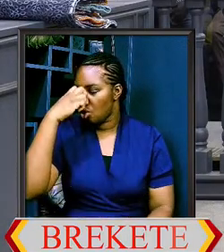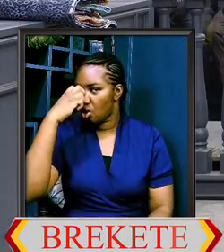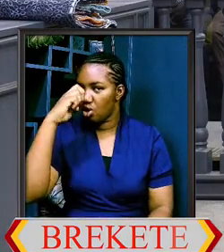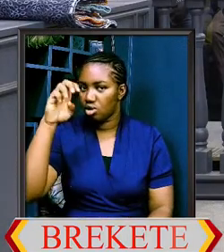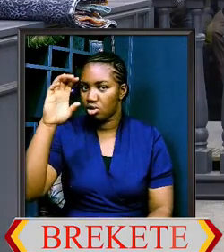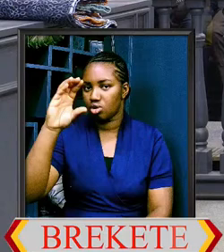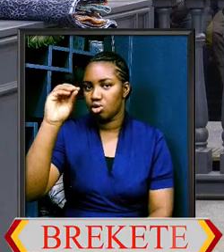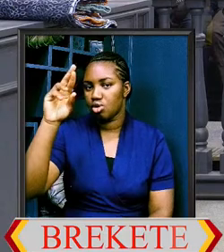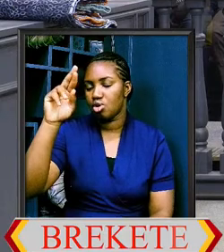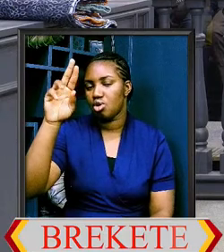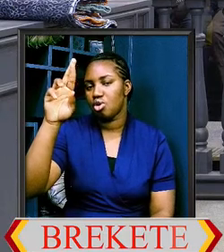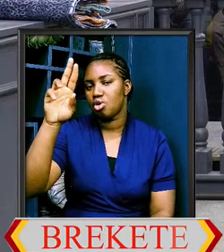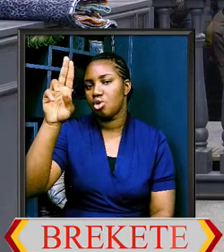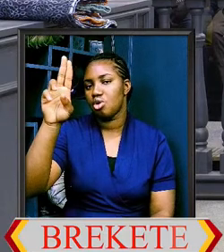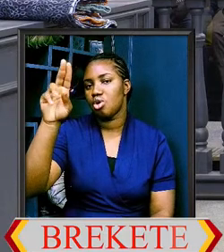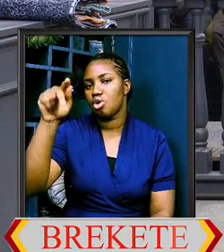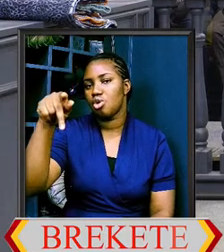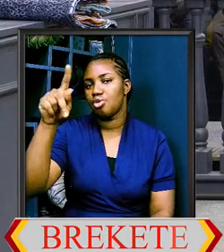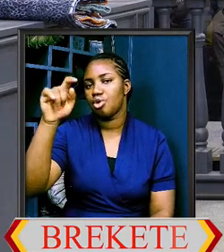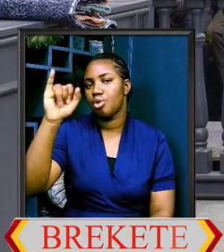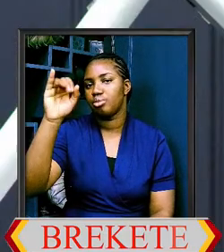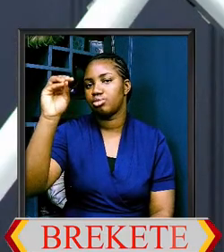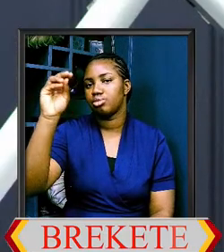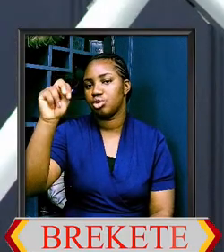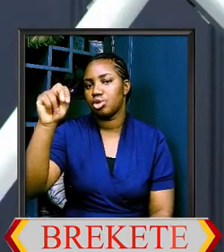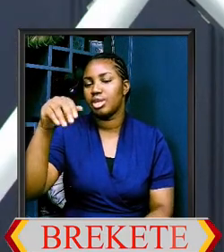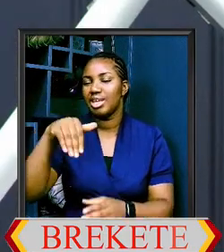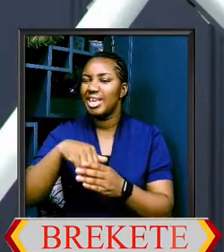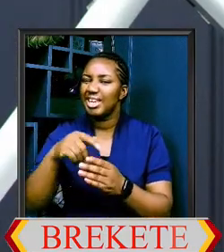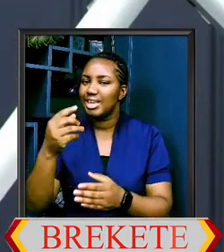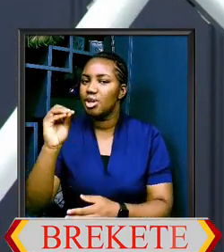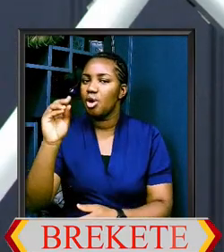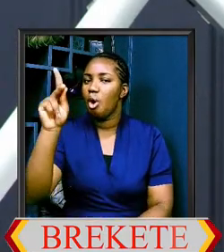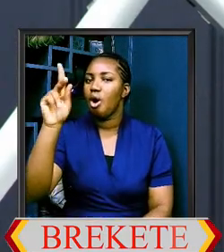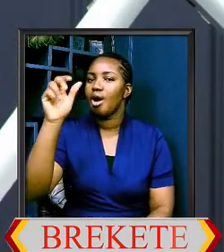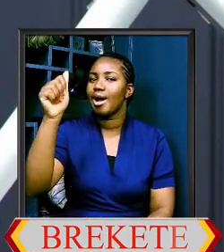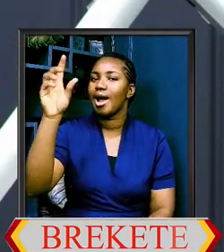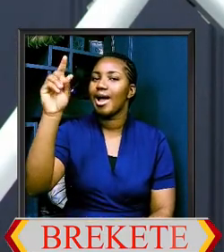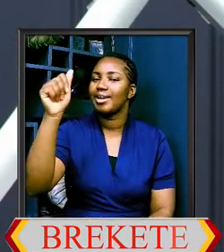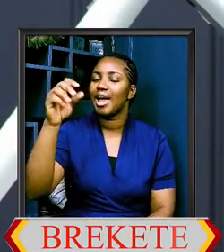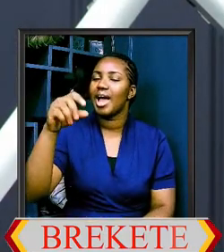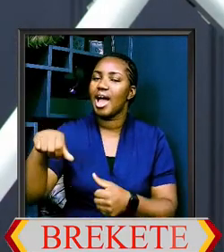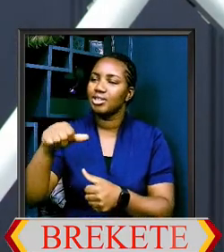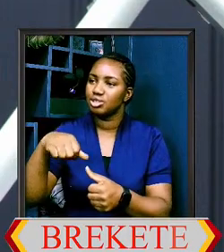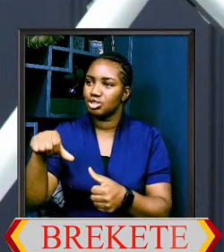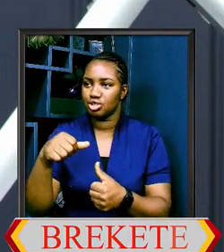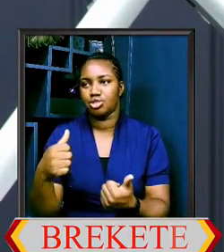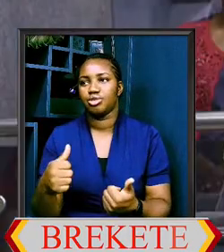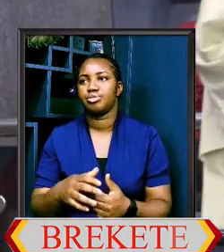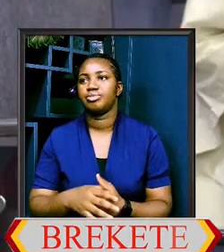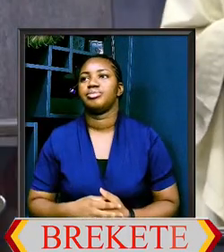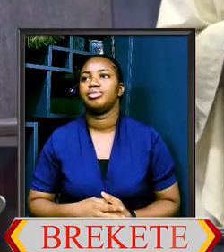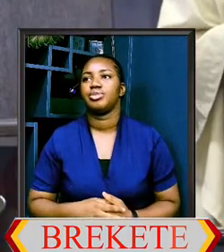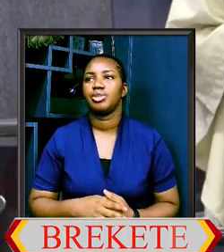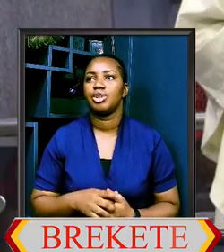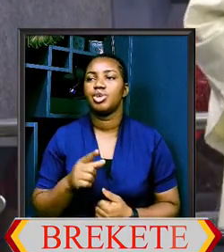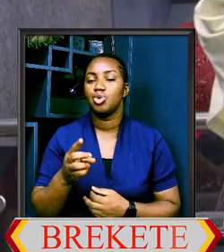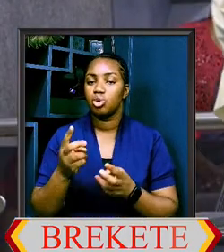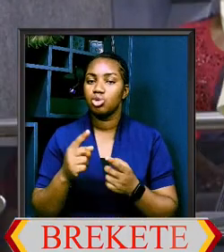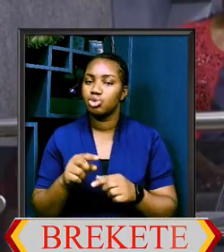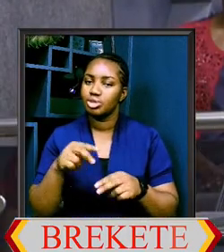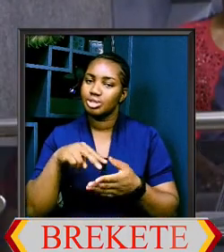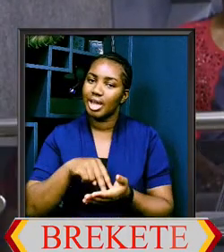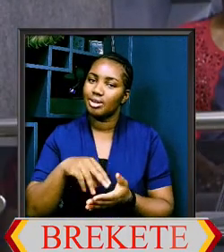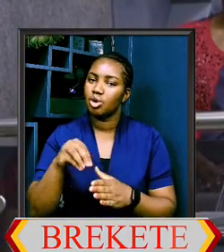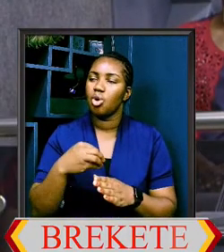Okada Organization, Association. Okay, carry microphone. You want stand abi,